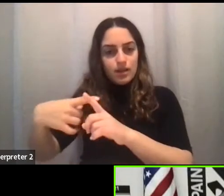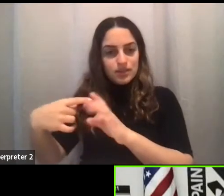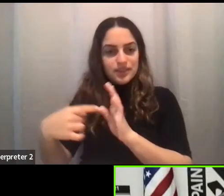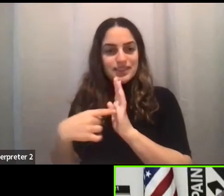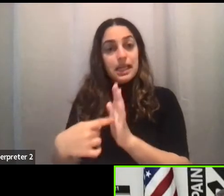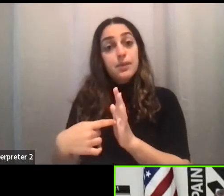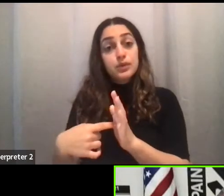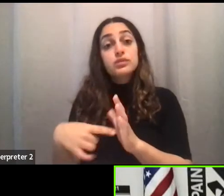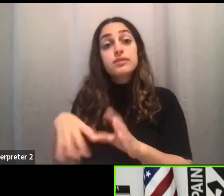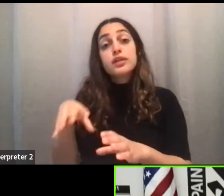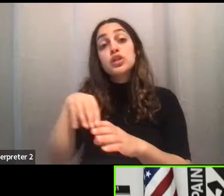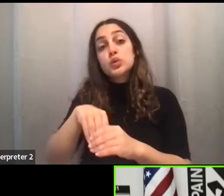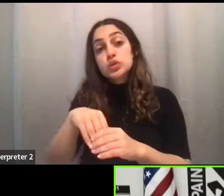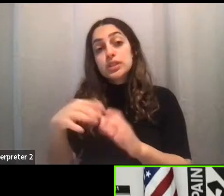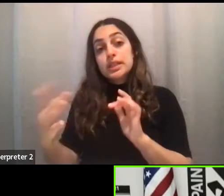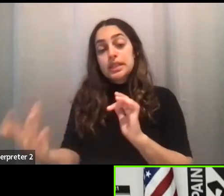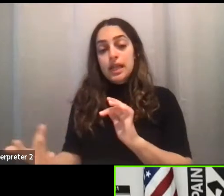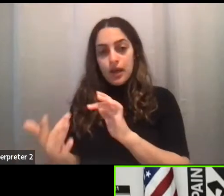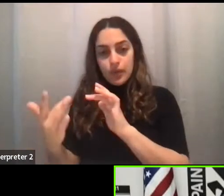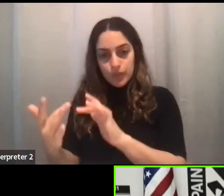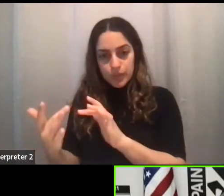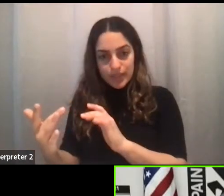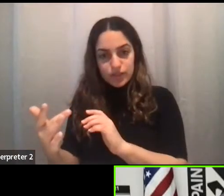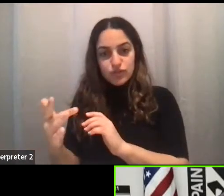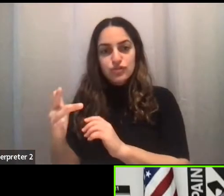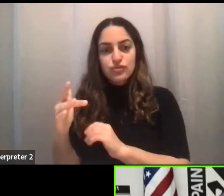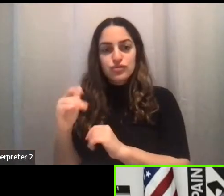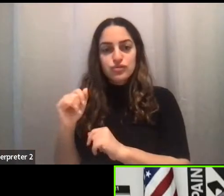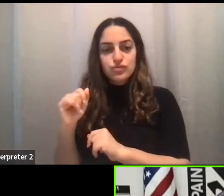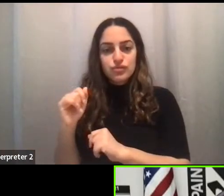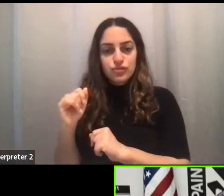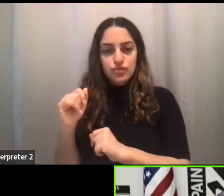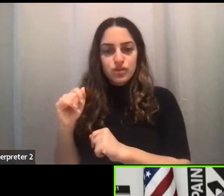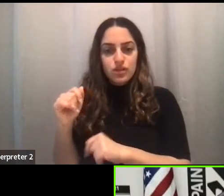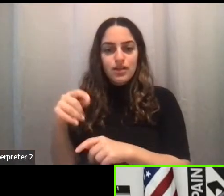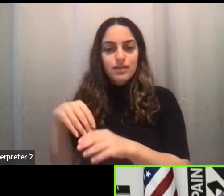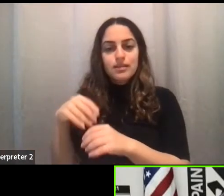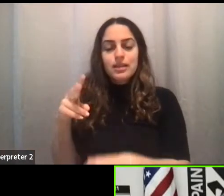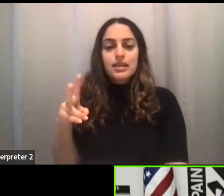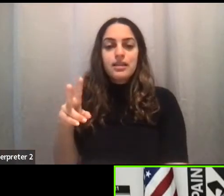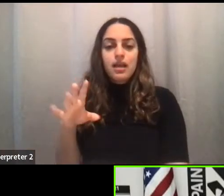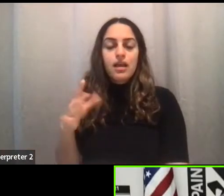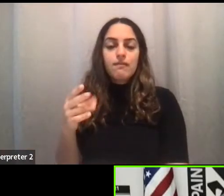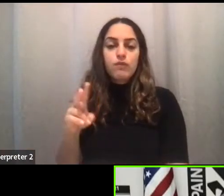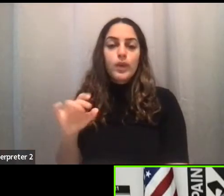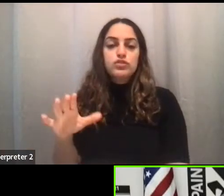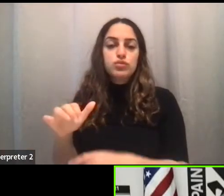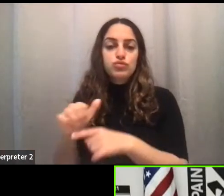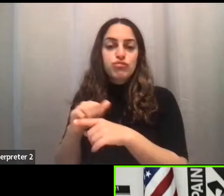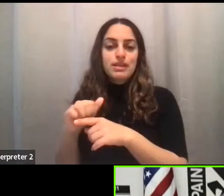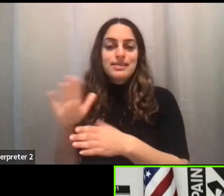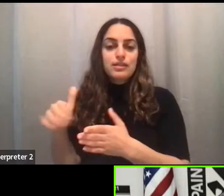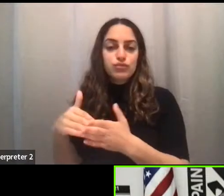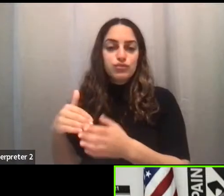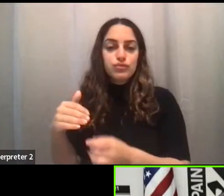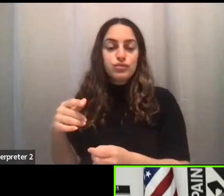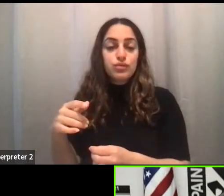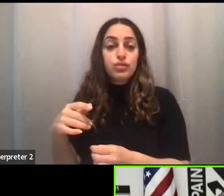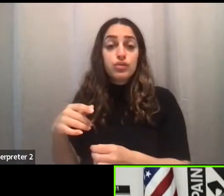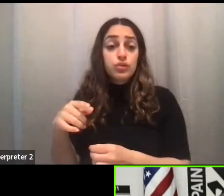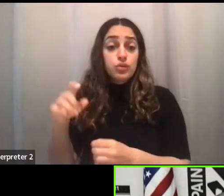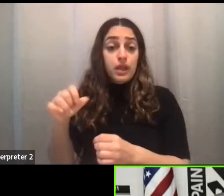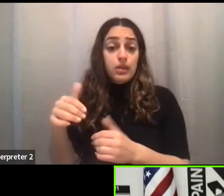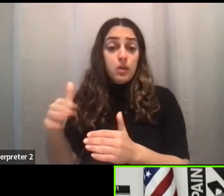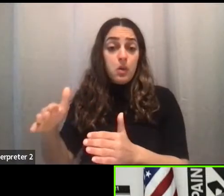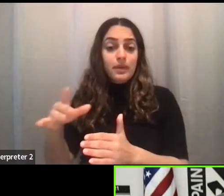inclusion and outreach and the vocational training center is one of those where you can go and it doesn't matter